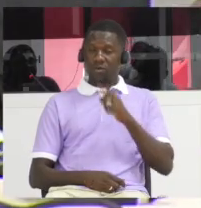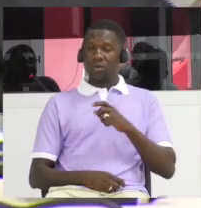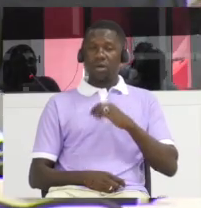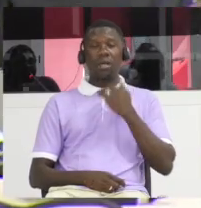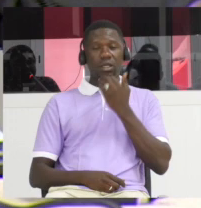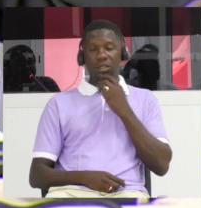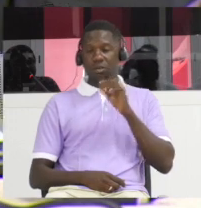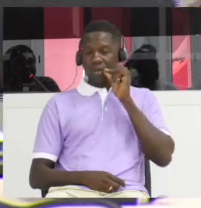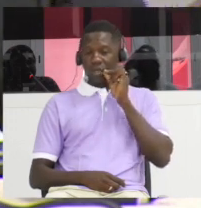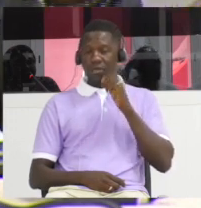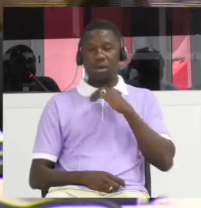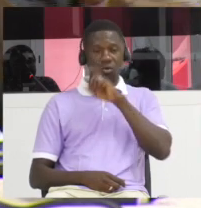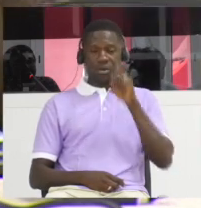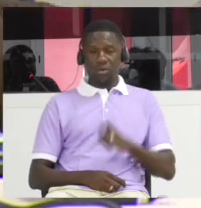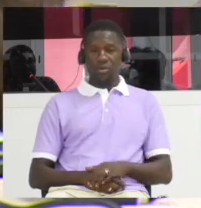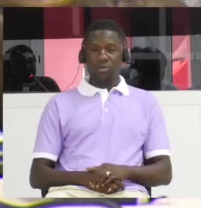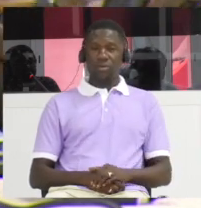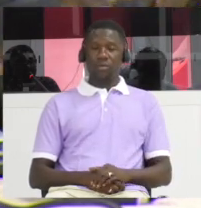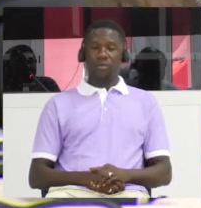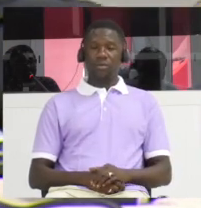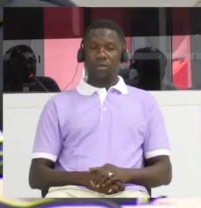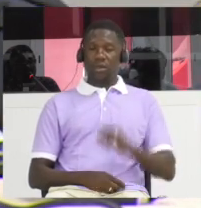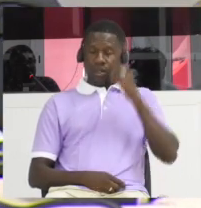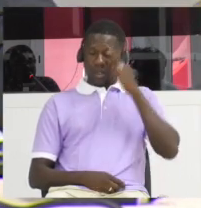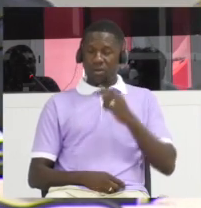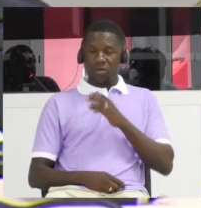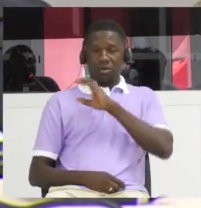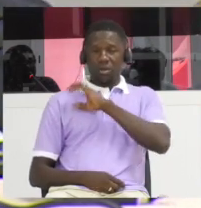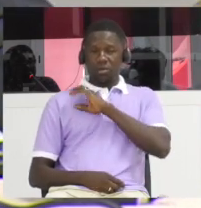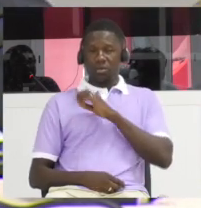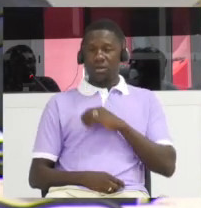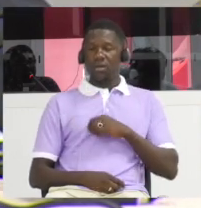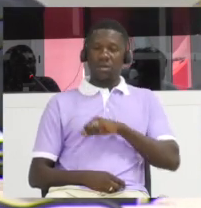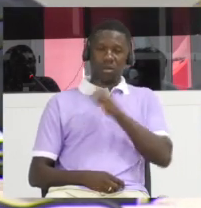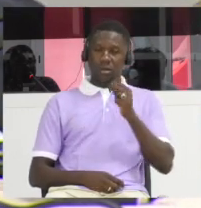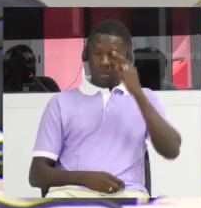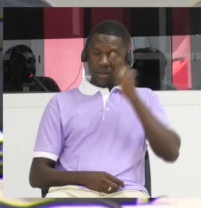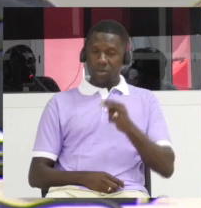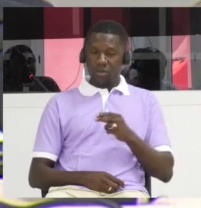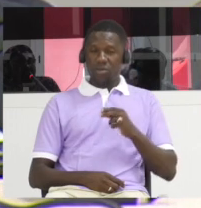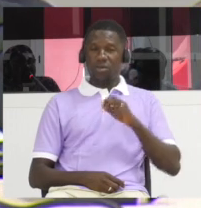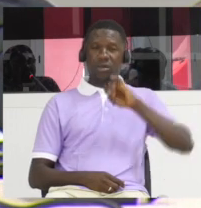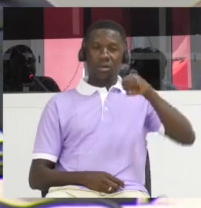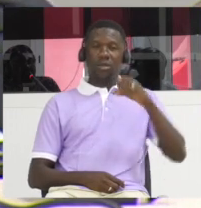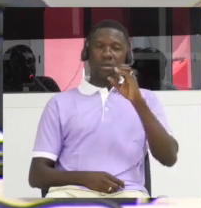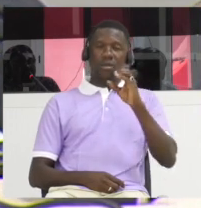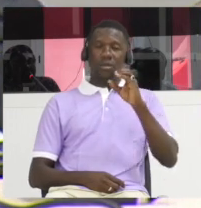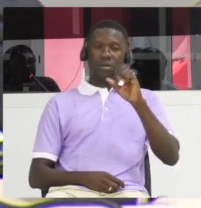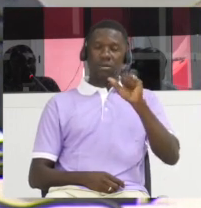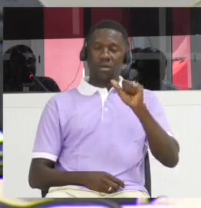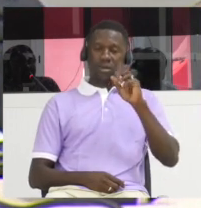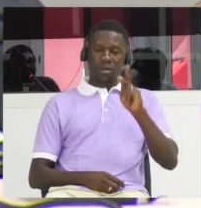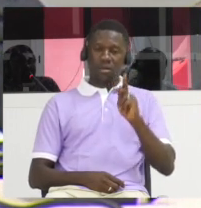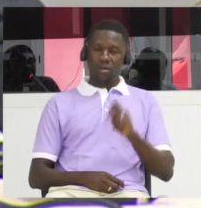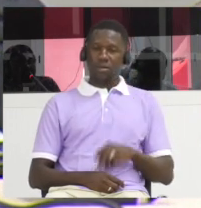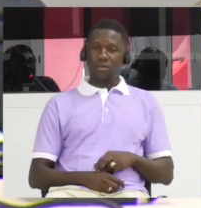Thank you very much, my counsel, for that, and thank you, Ambassador Jack, for your testimony. Members of the